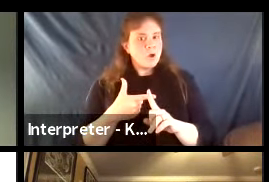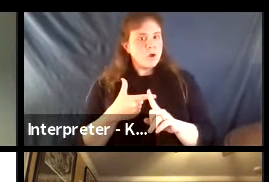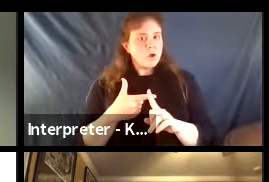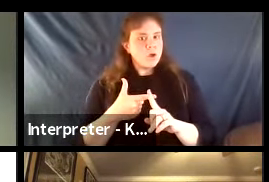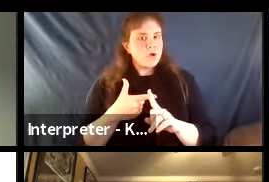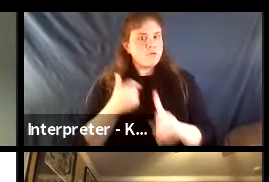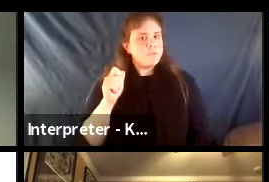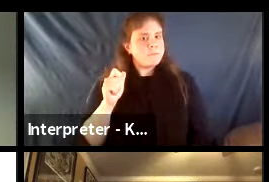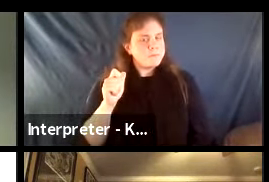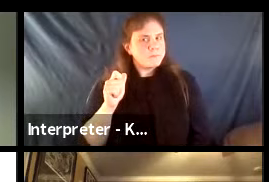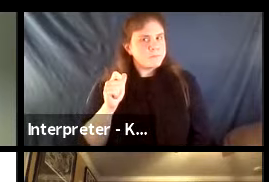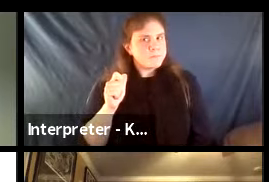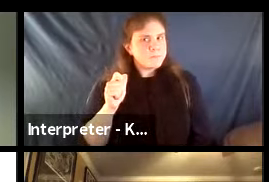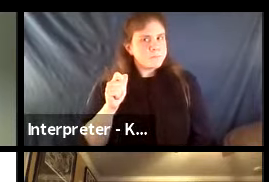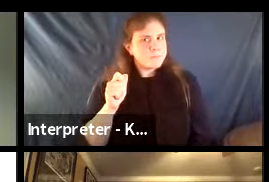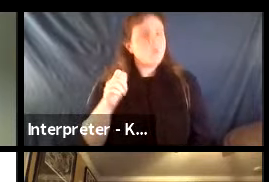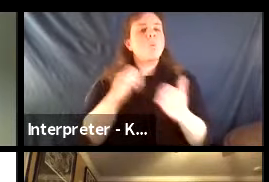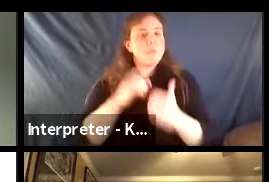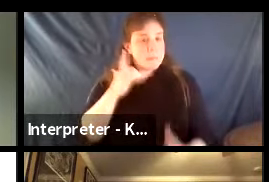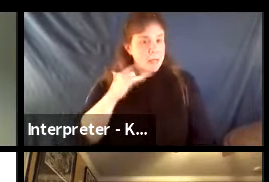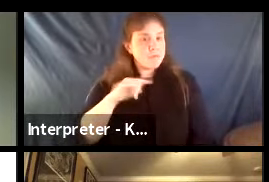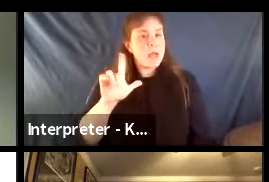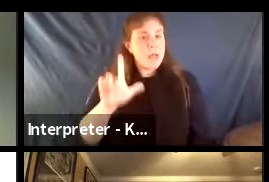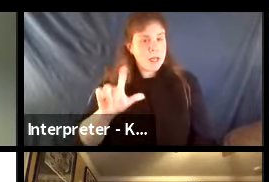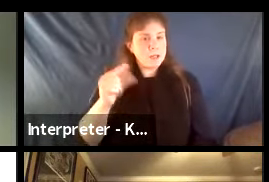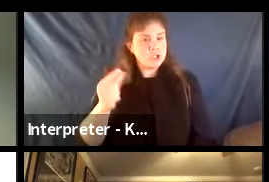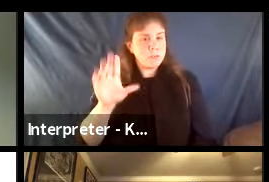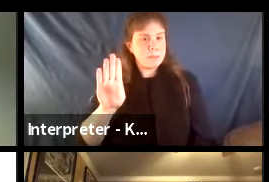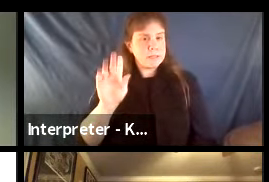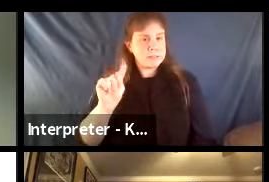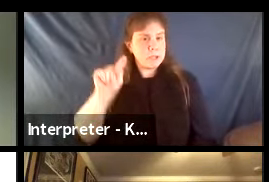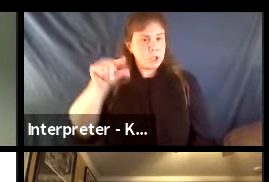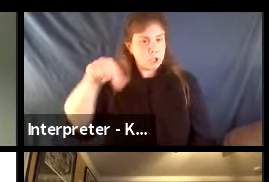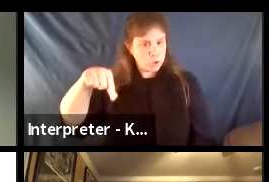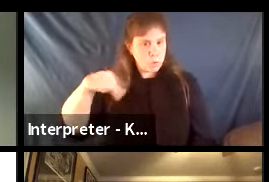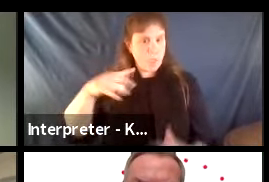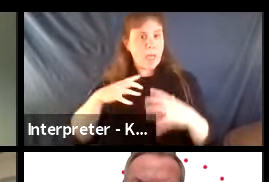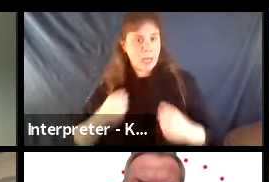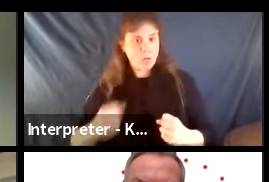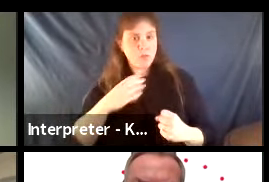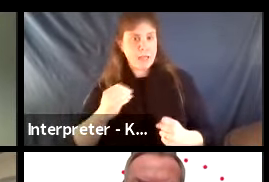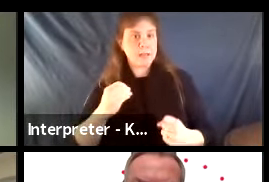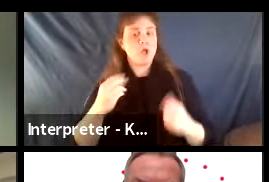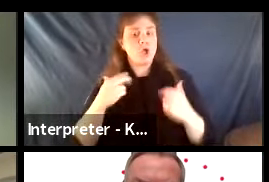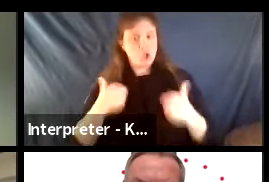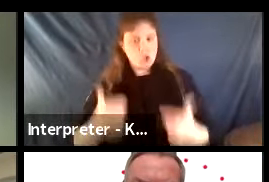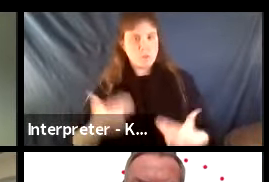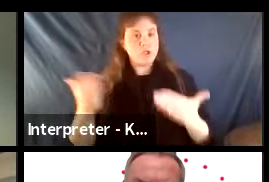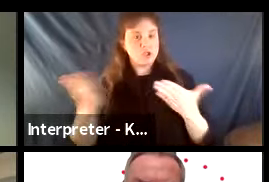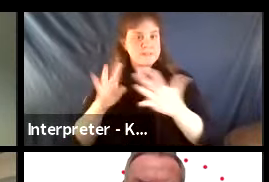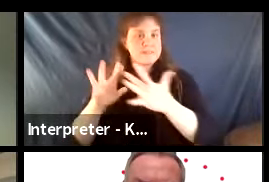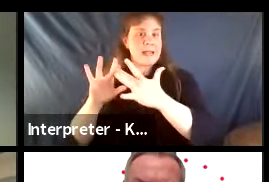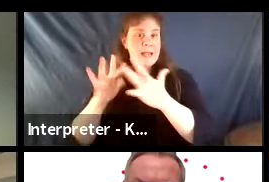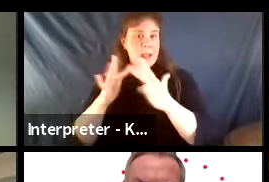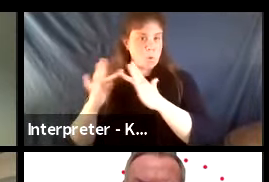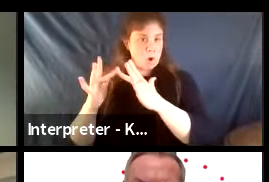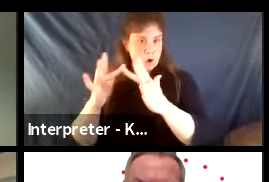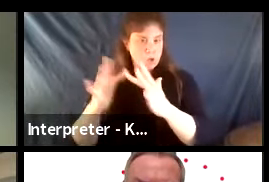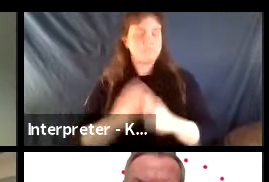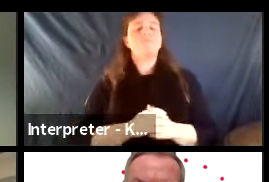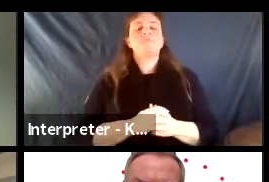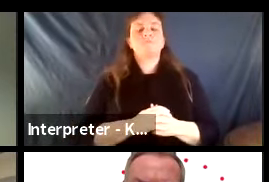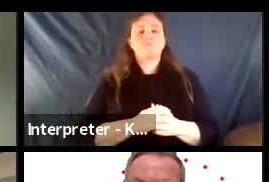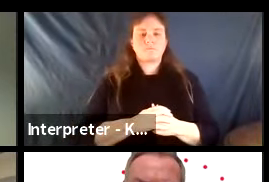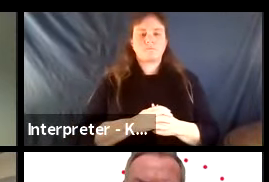hers, with the California LGBTQ Health and Human Services Network. Really, happy to